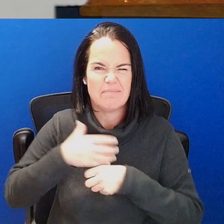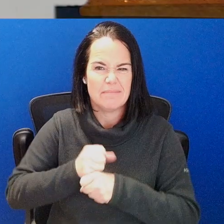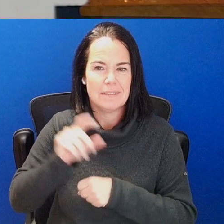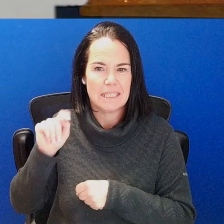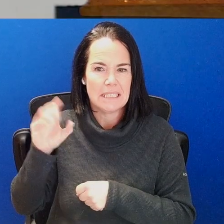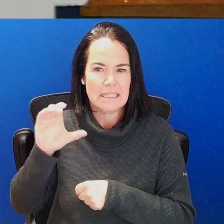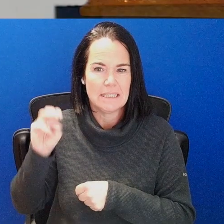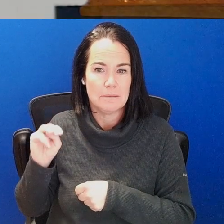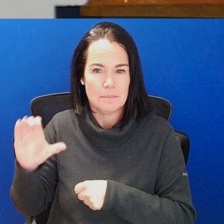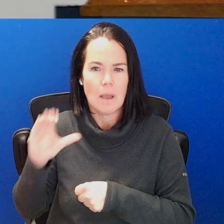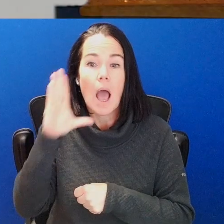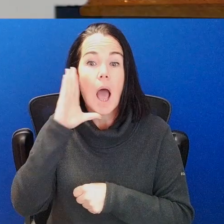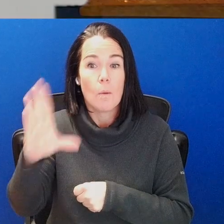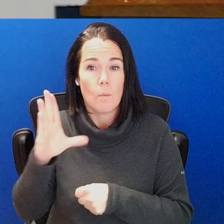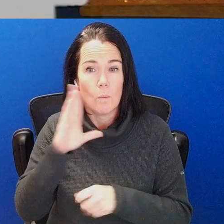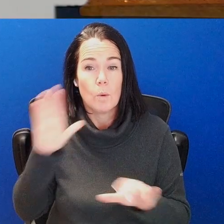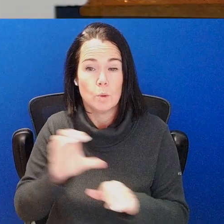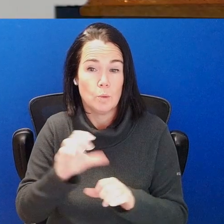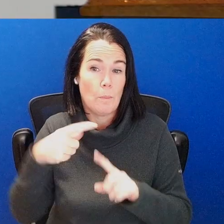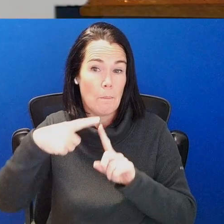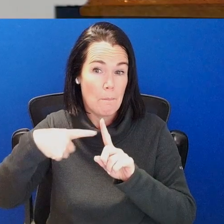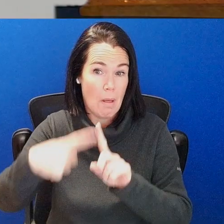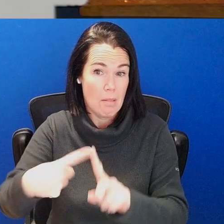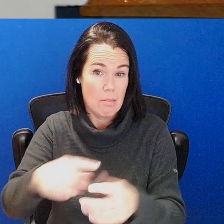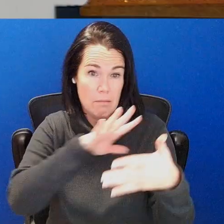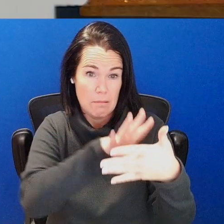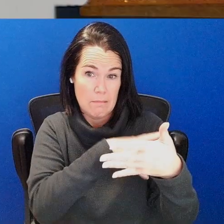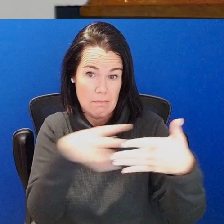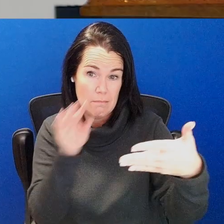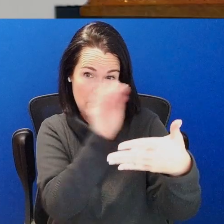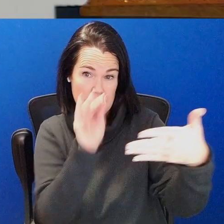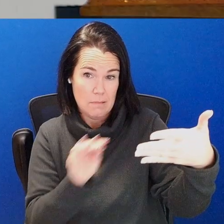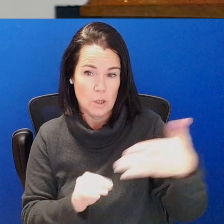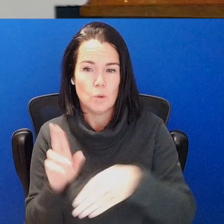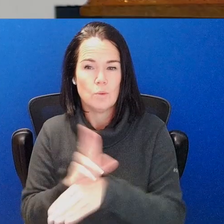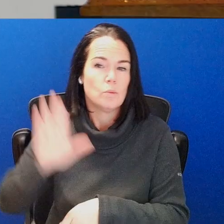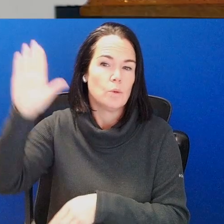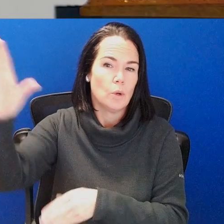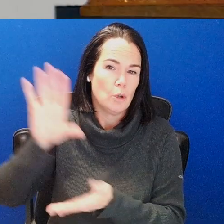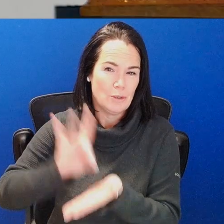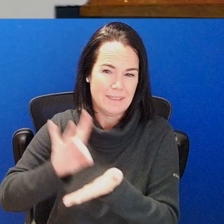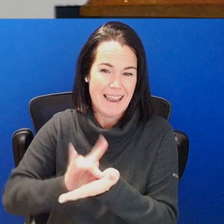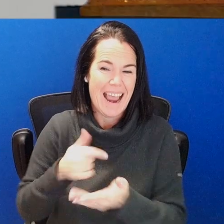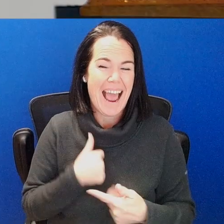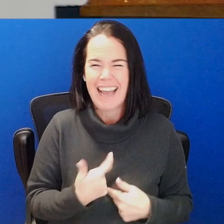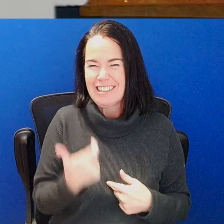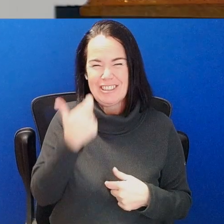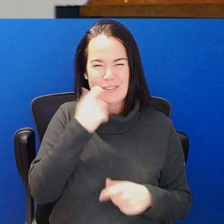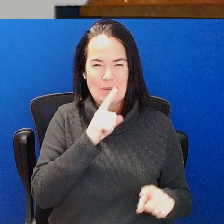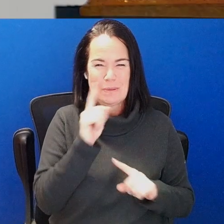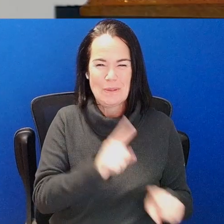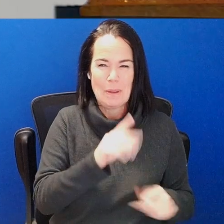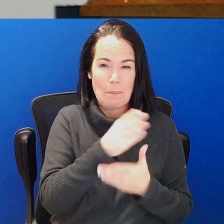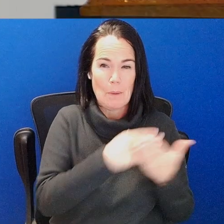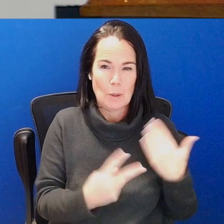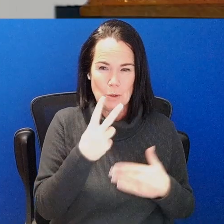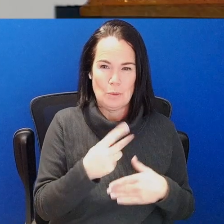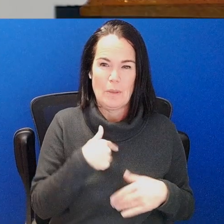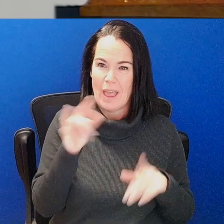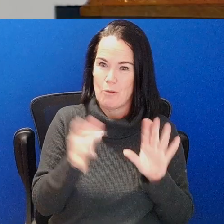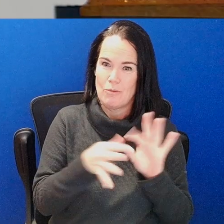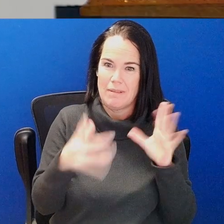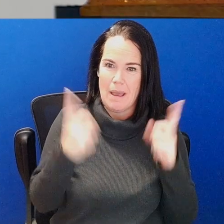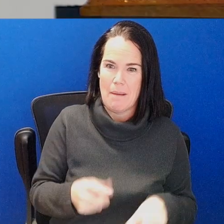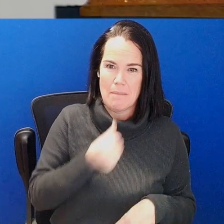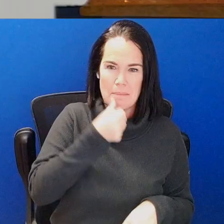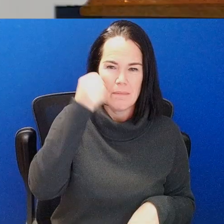doing all of my monthlies using those sets. And actually just ordered the part 2 in the bundle and the release that